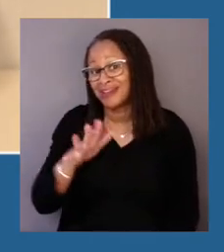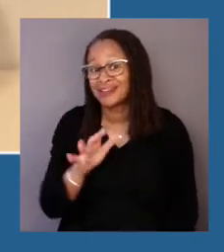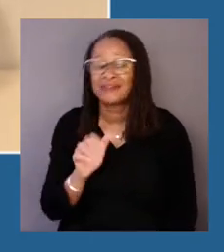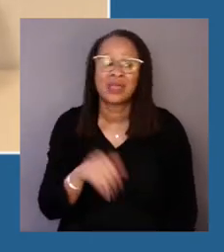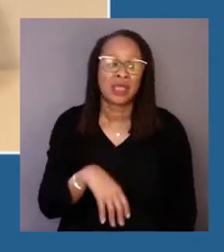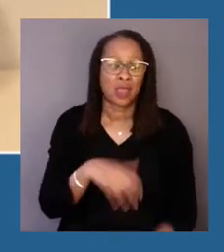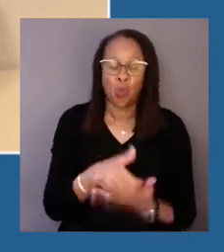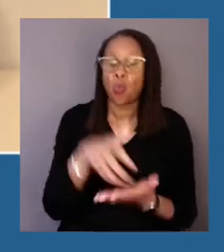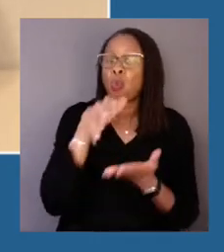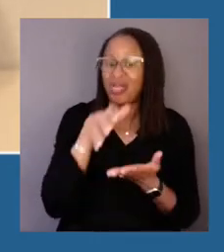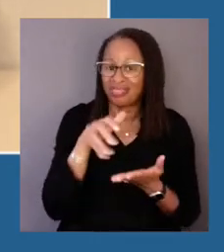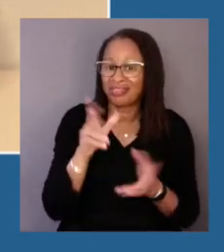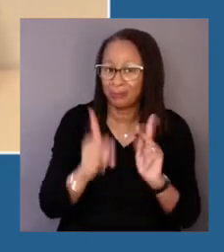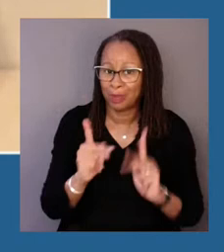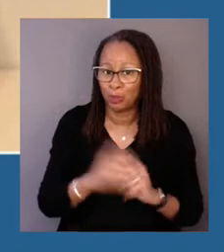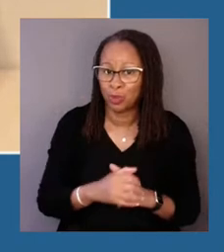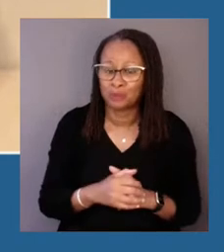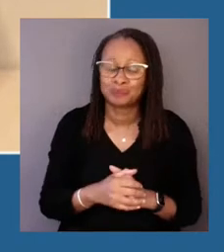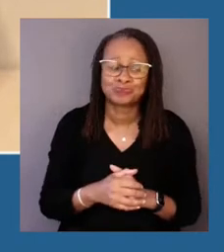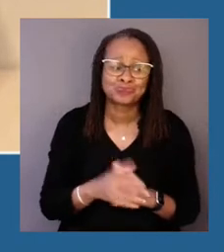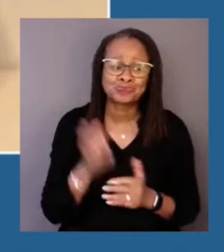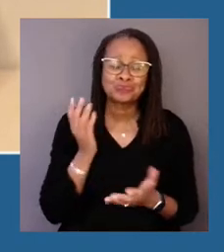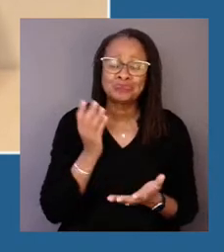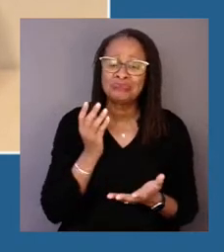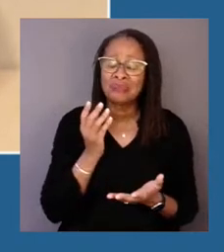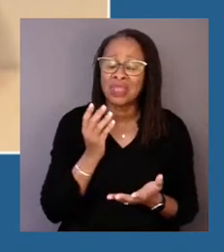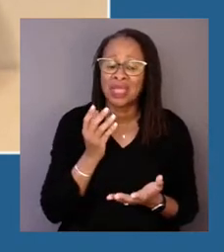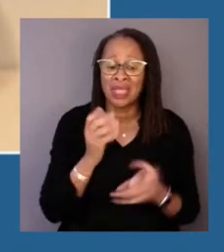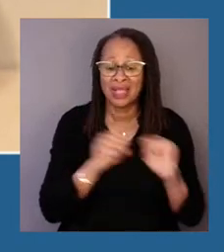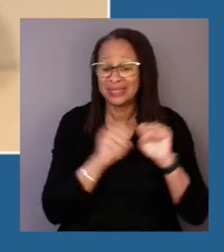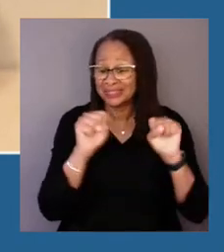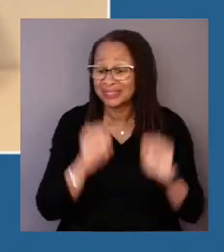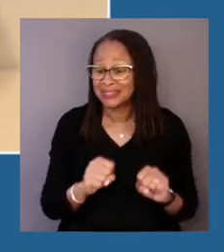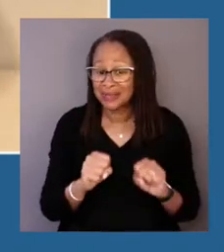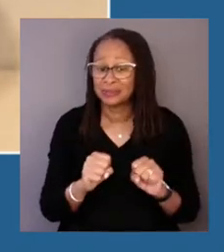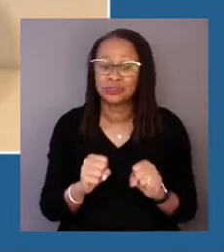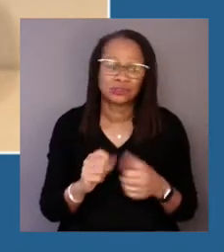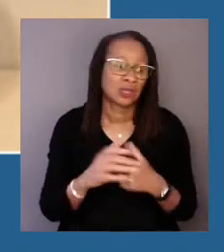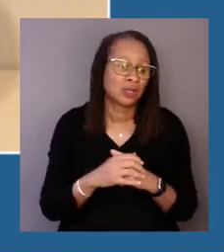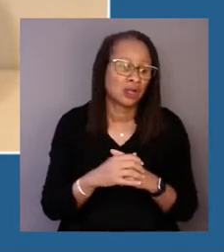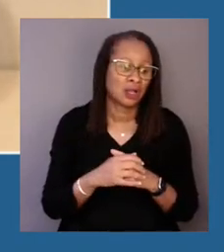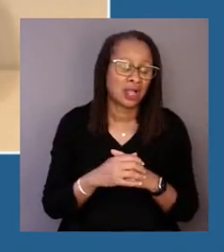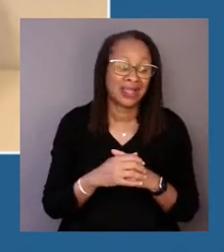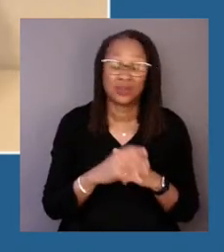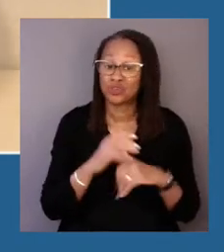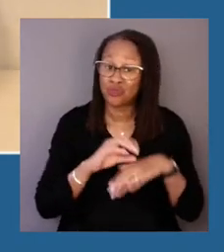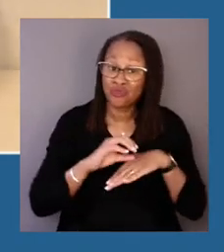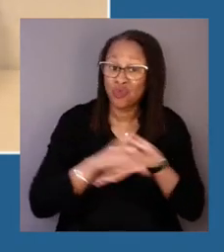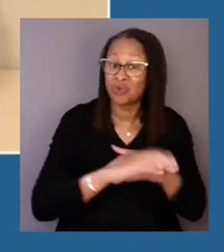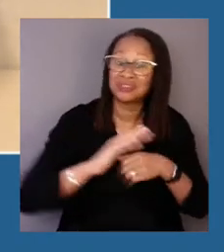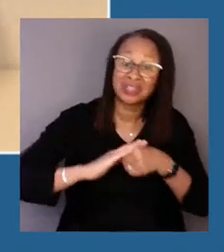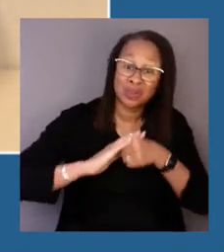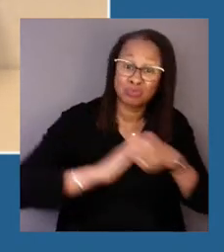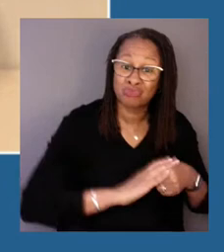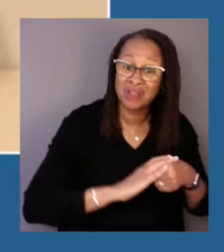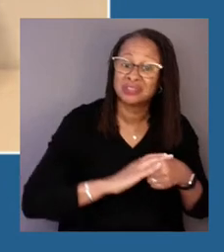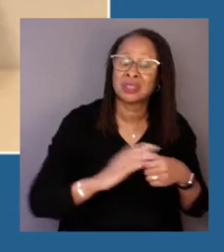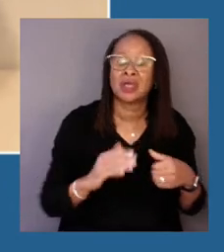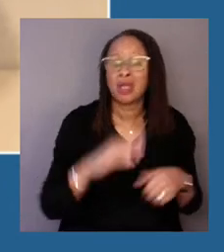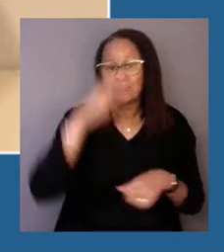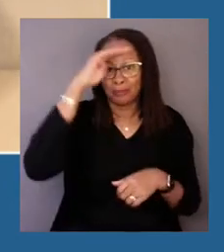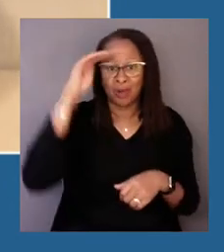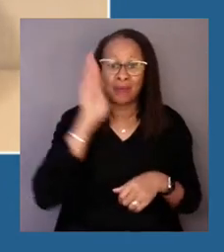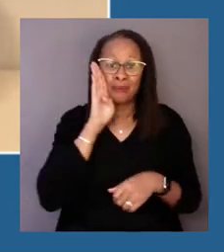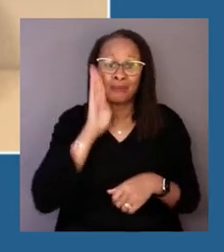and, like, you know, systemically kind of like oppressing lower income people in Black and brown communities. It ties into kind of like so